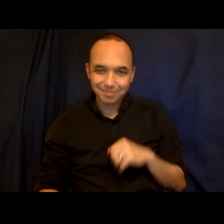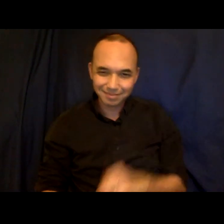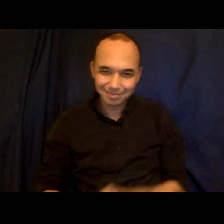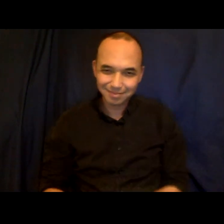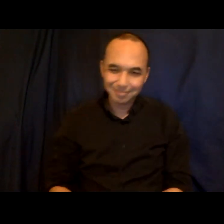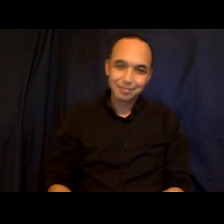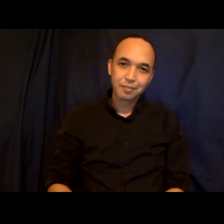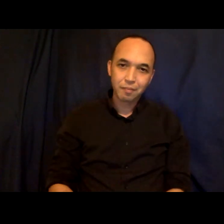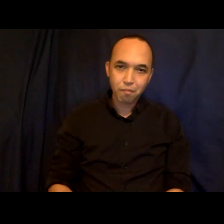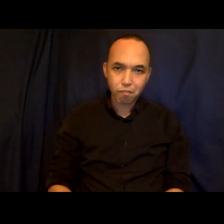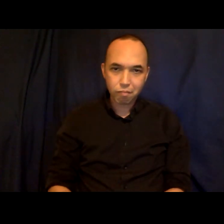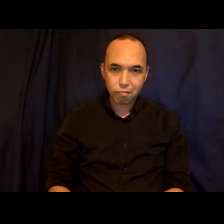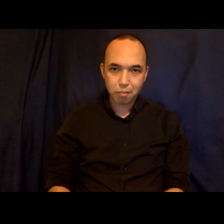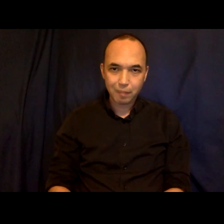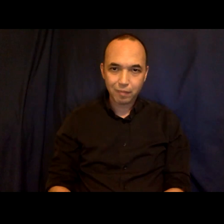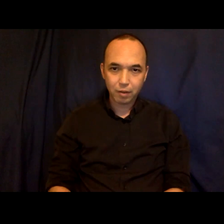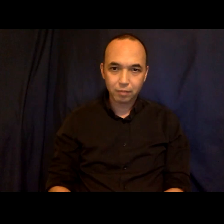I'll tell you why.